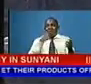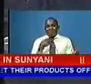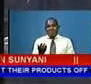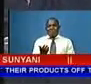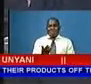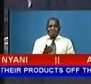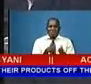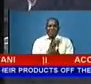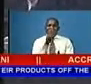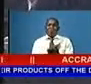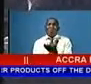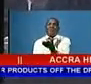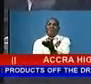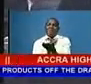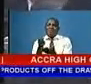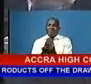are.